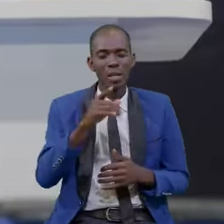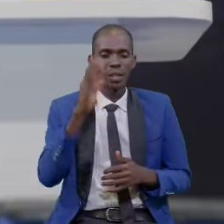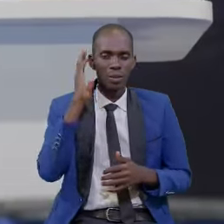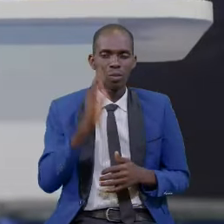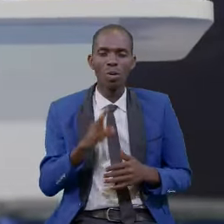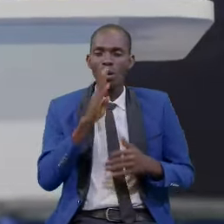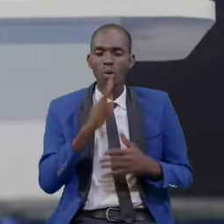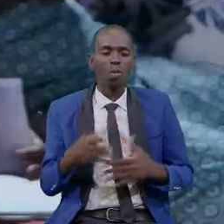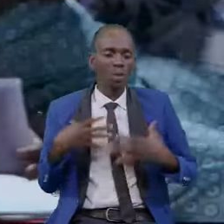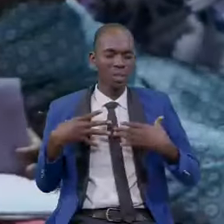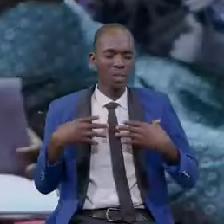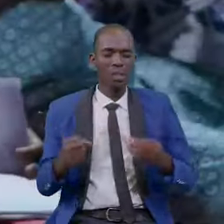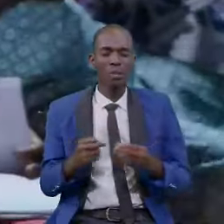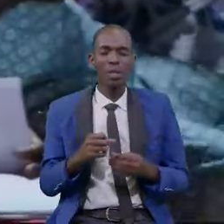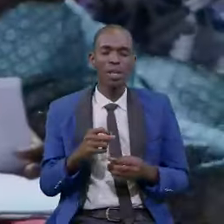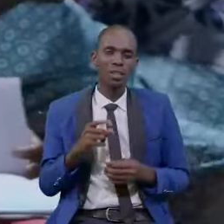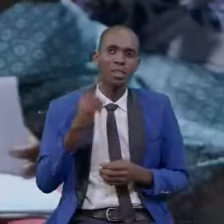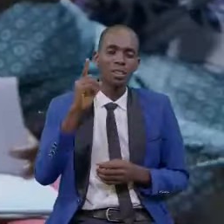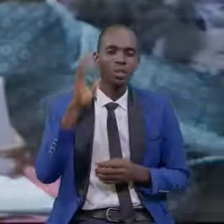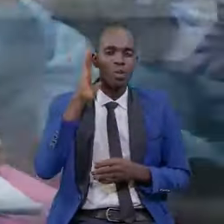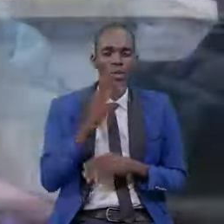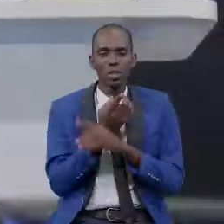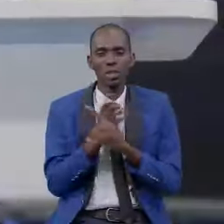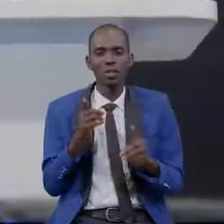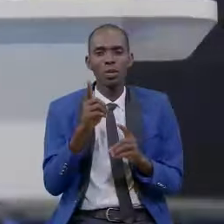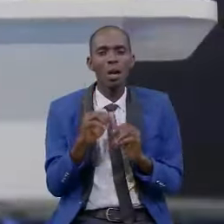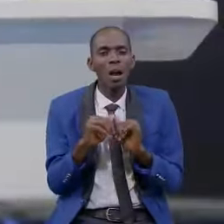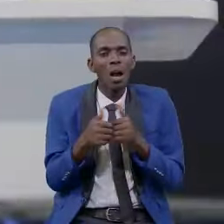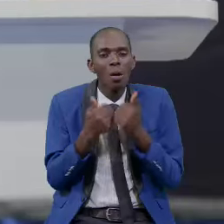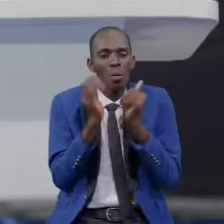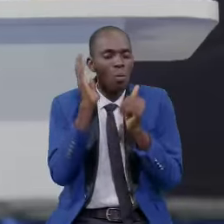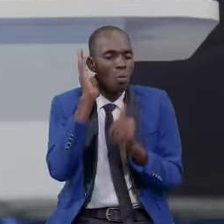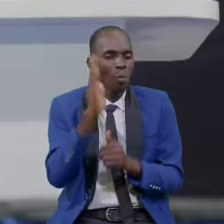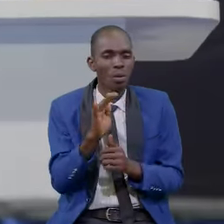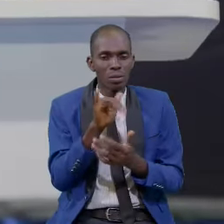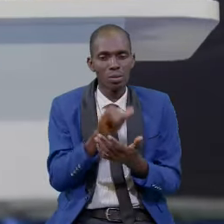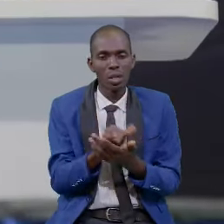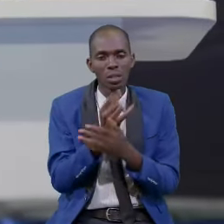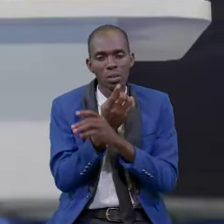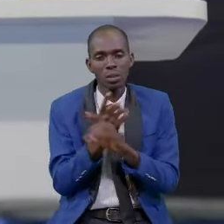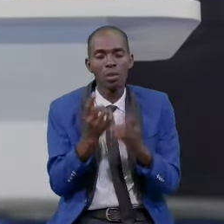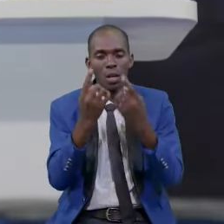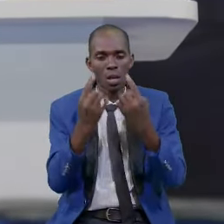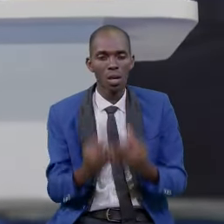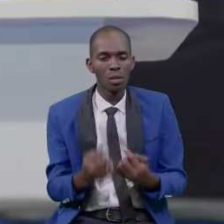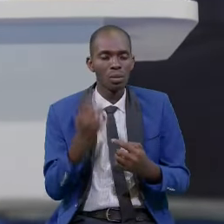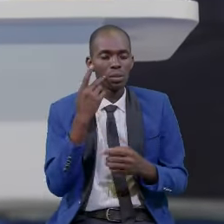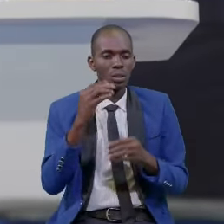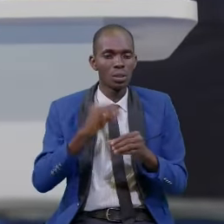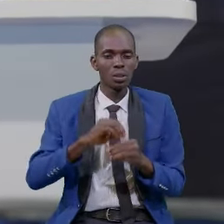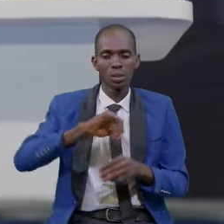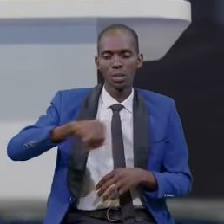will deliver you. How will that deliverance come? Look at James chapter 5,